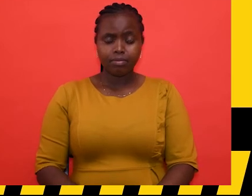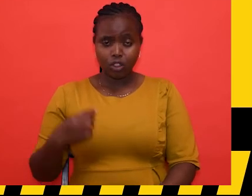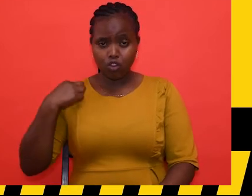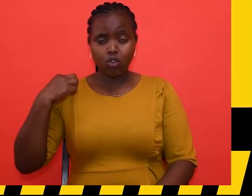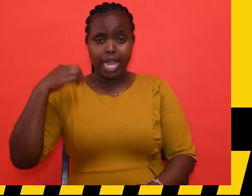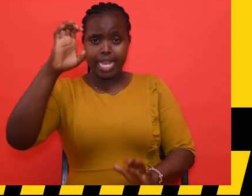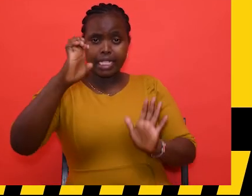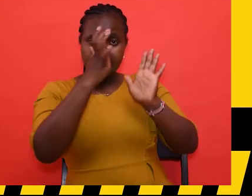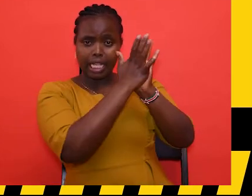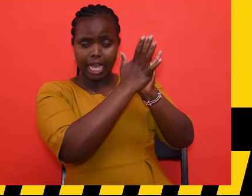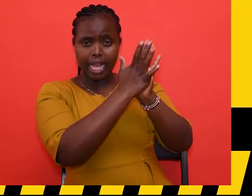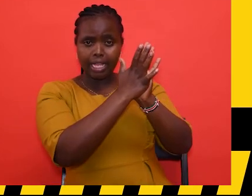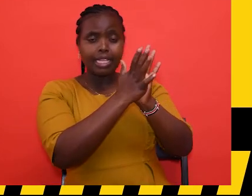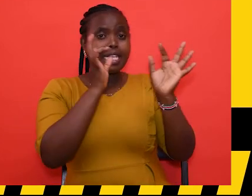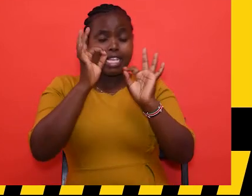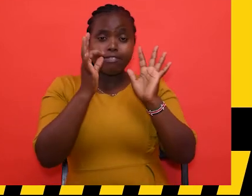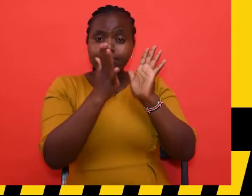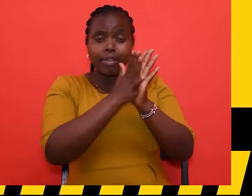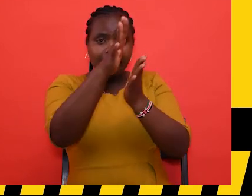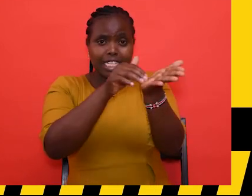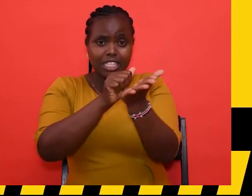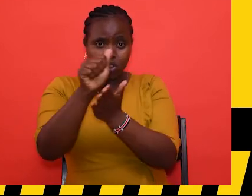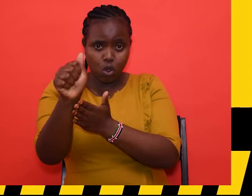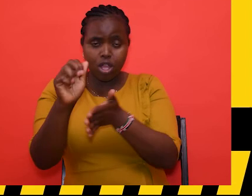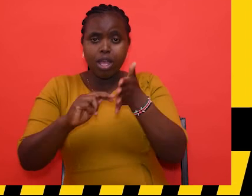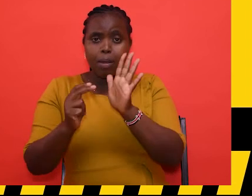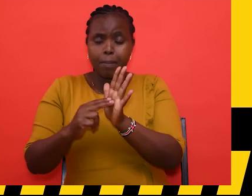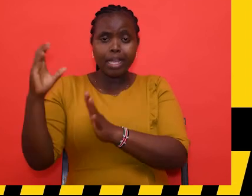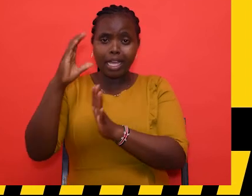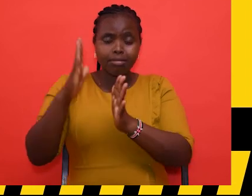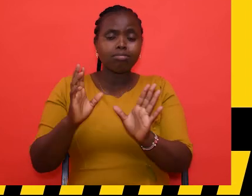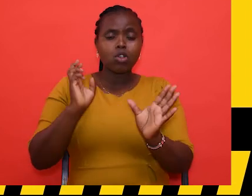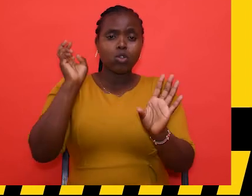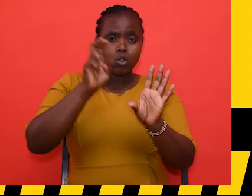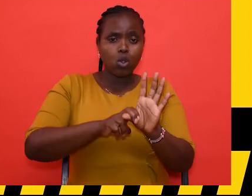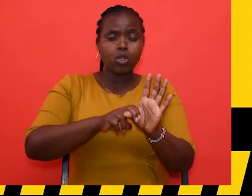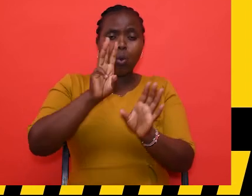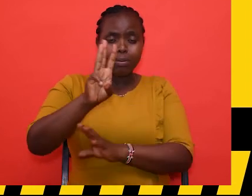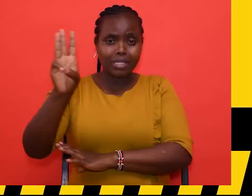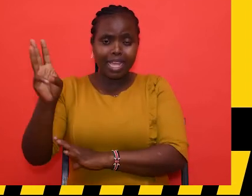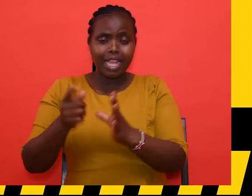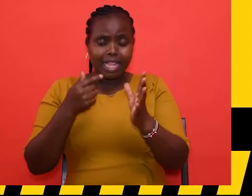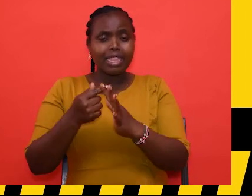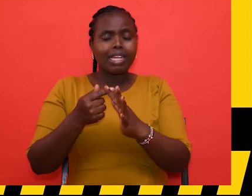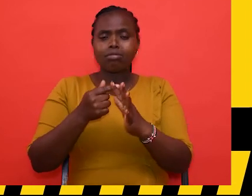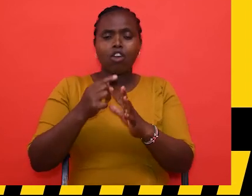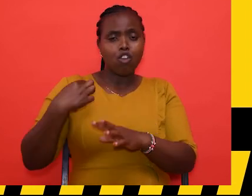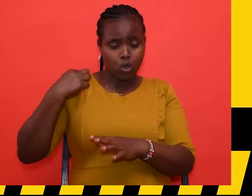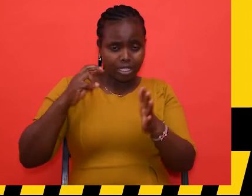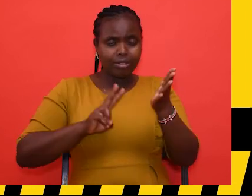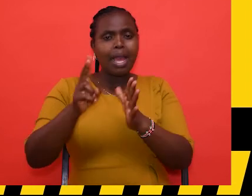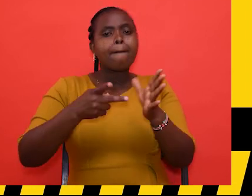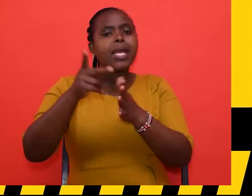Voluntary e-sticker. In case an e-sticker is damaged or defaced, the client should log on to NTSA website, go to voluntary sticker and make